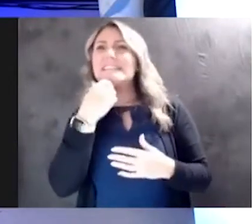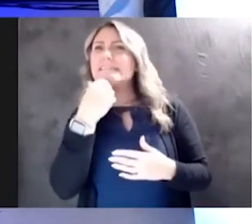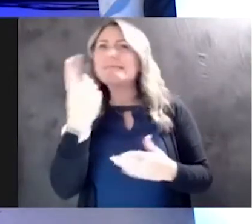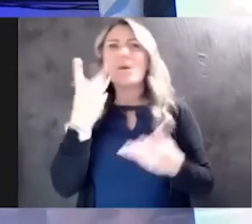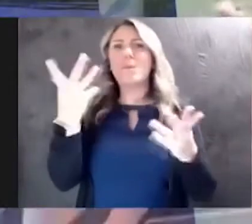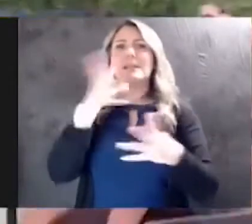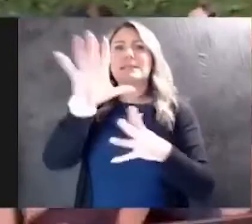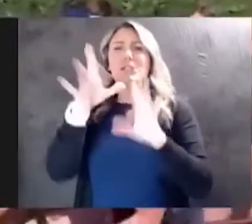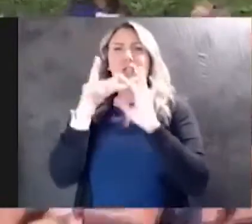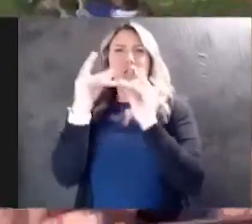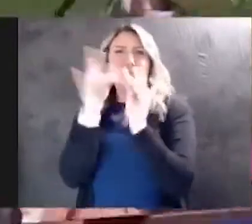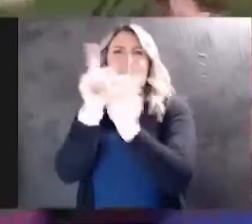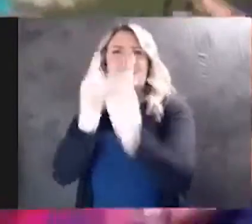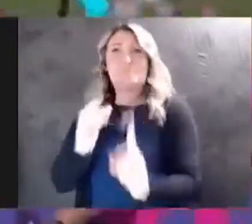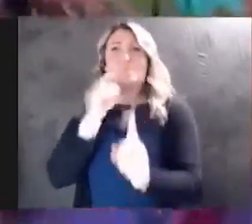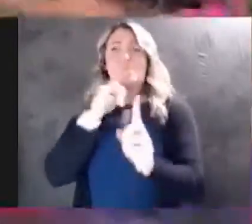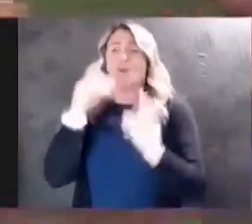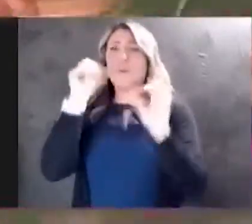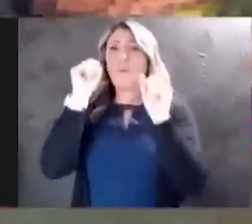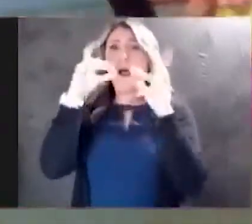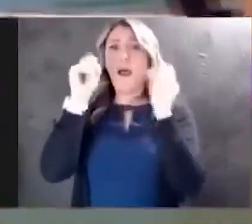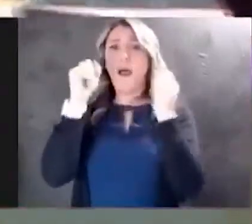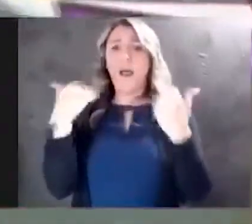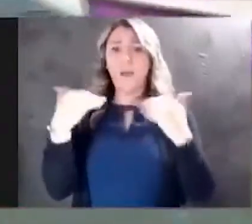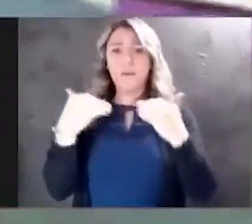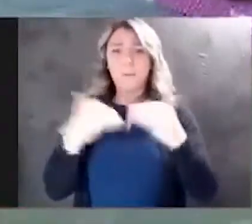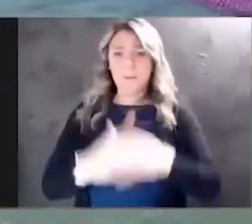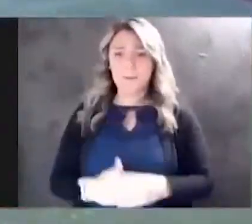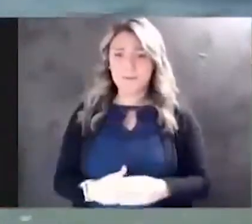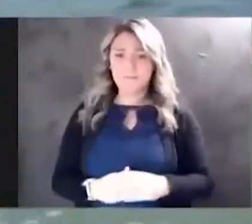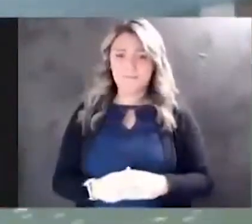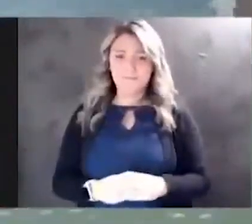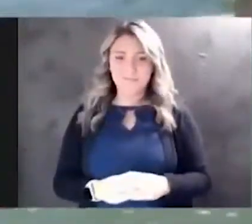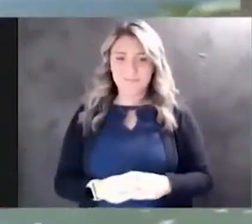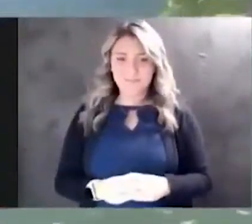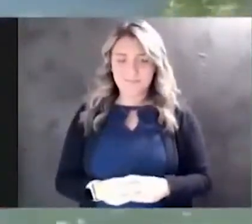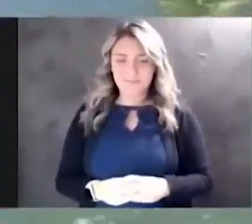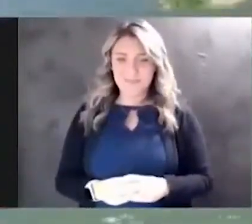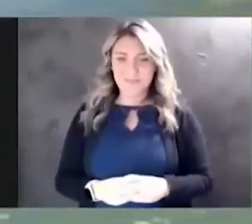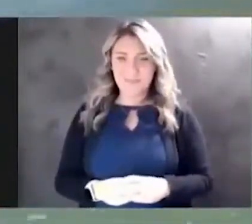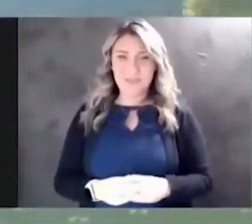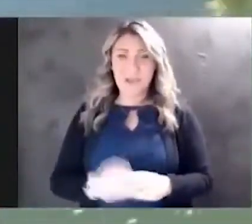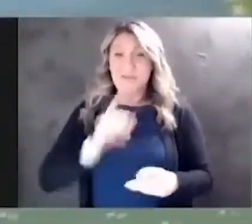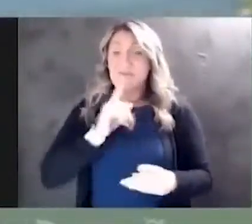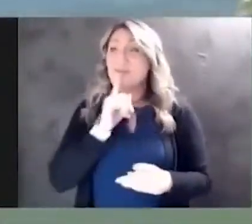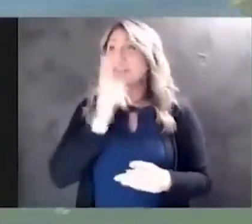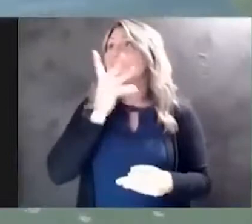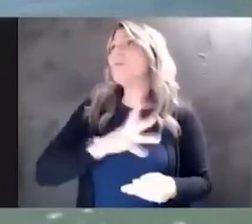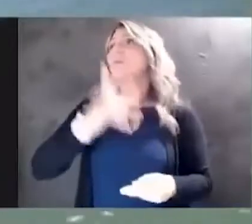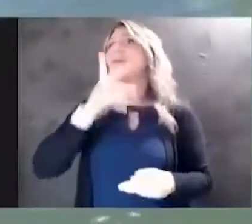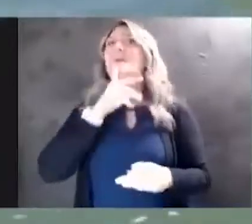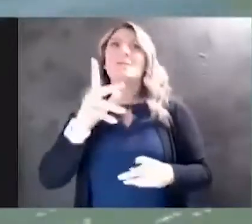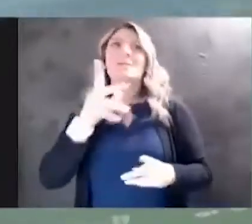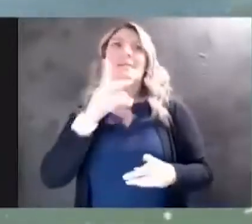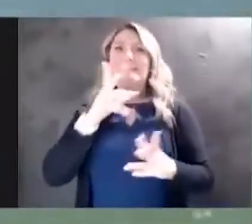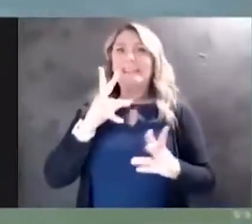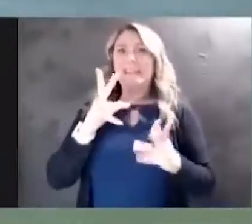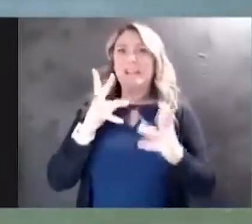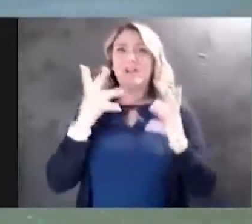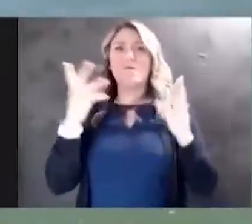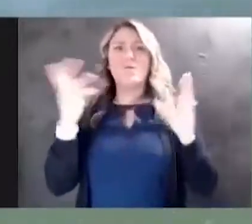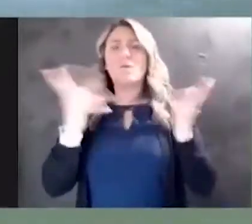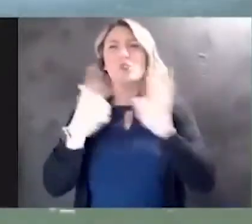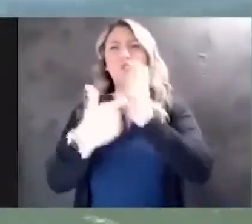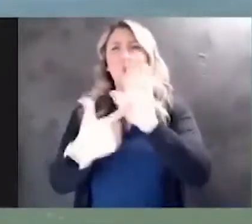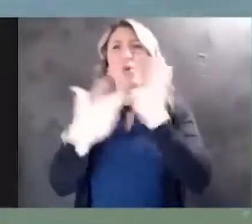pretty extraordinary. I mean, they're really kind of they're really giving women, I think, a voice of kind of what they're going through and to get out there